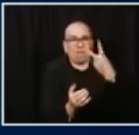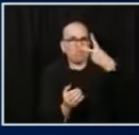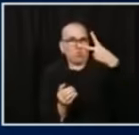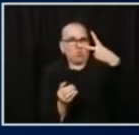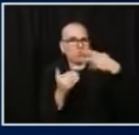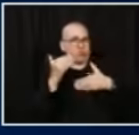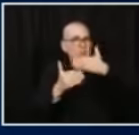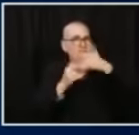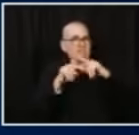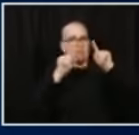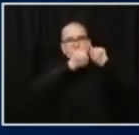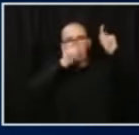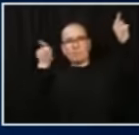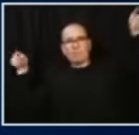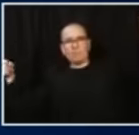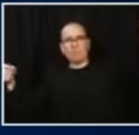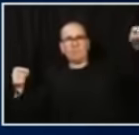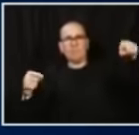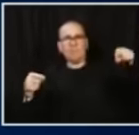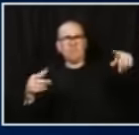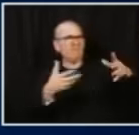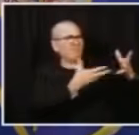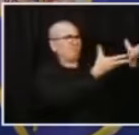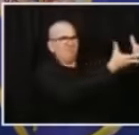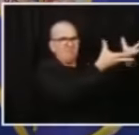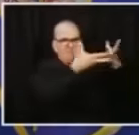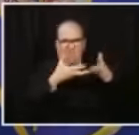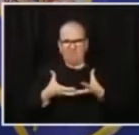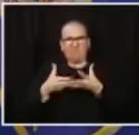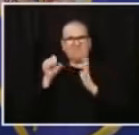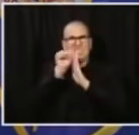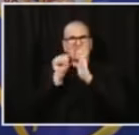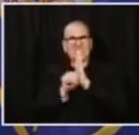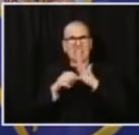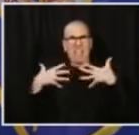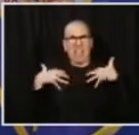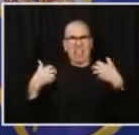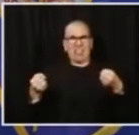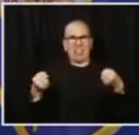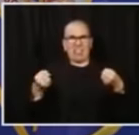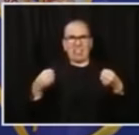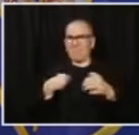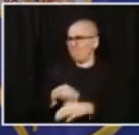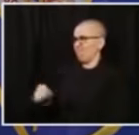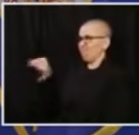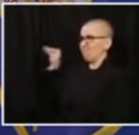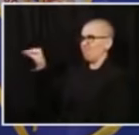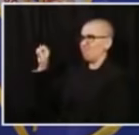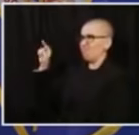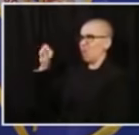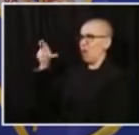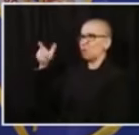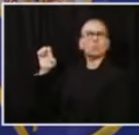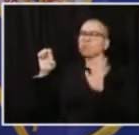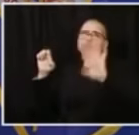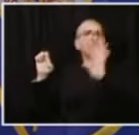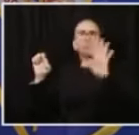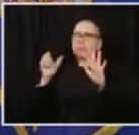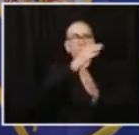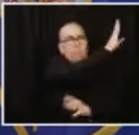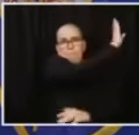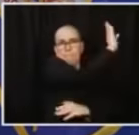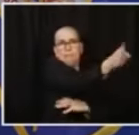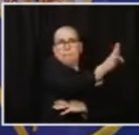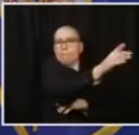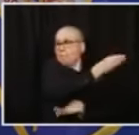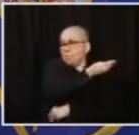health department. It goes directly to the providers. The providers that will be getting vaccine need to be registered with us and enrolled.